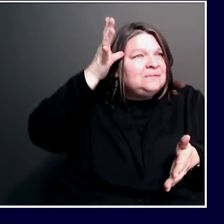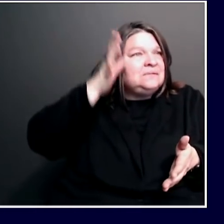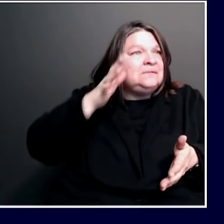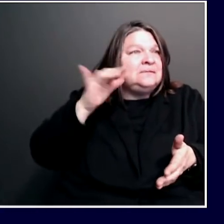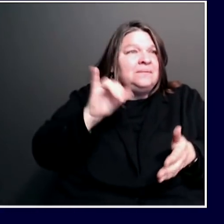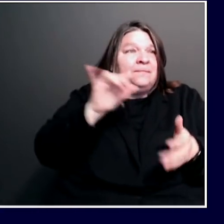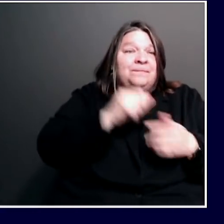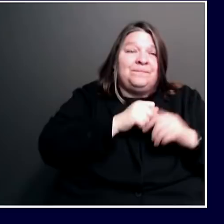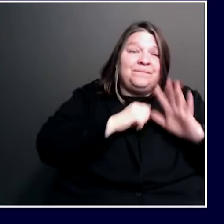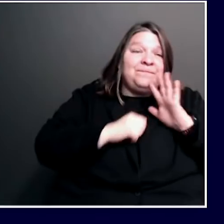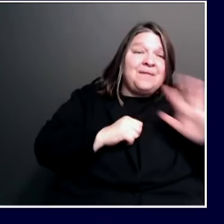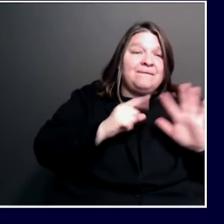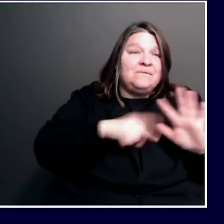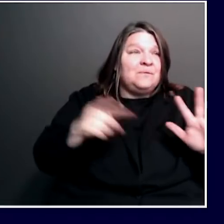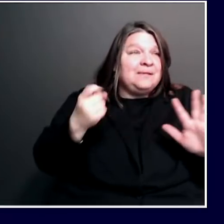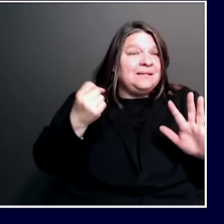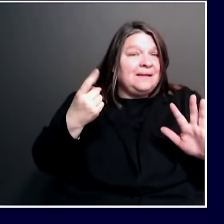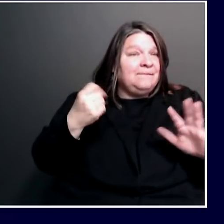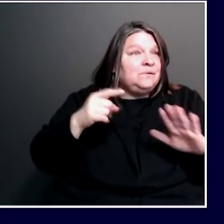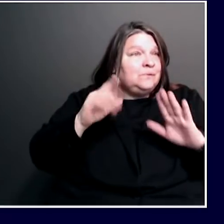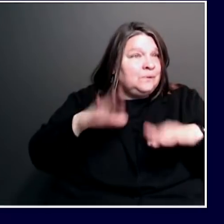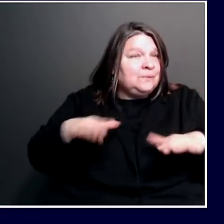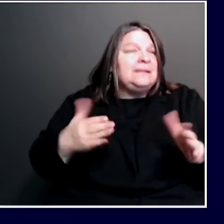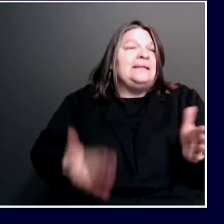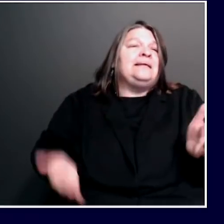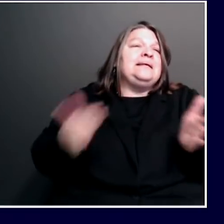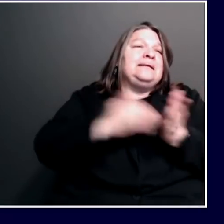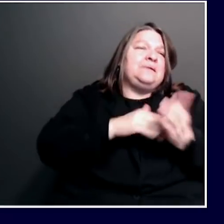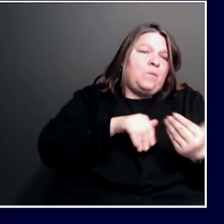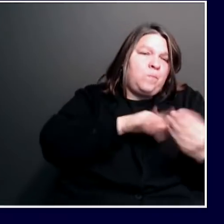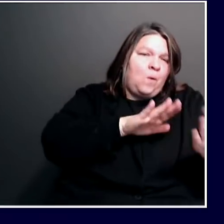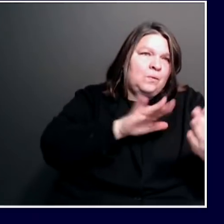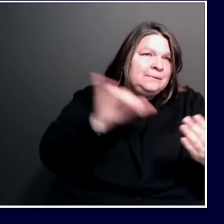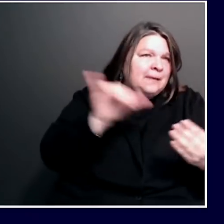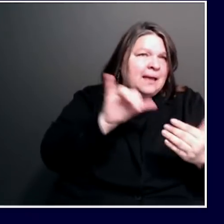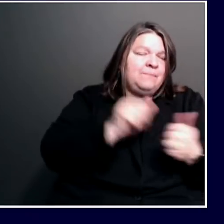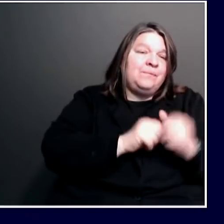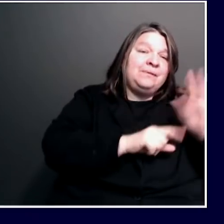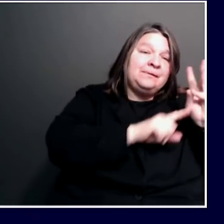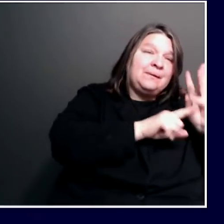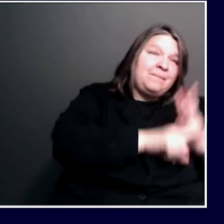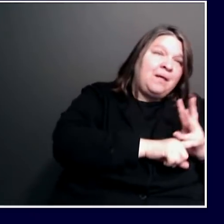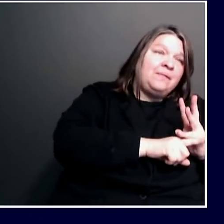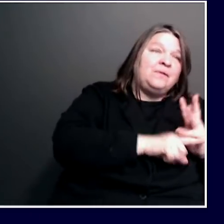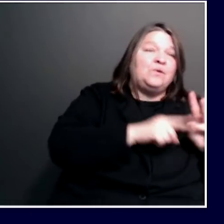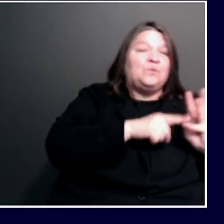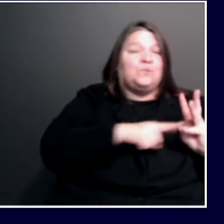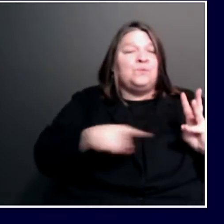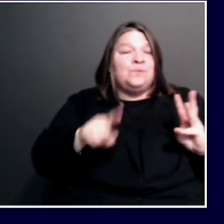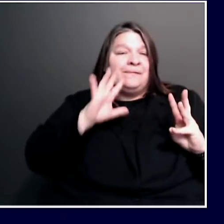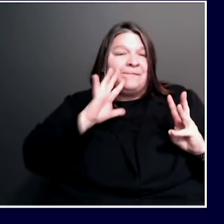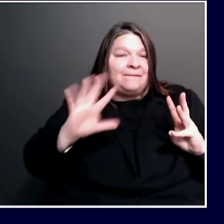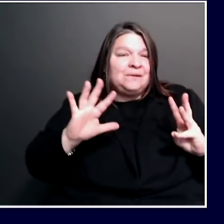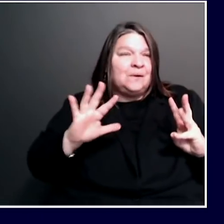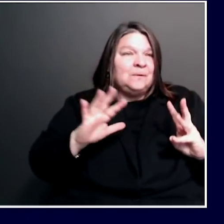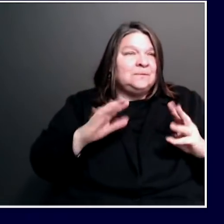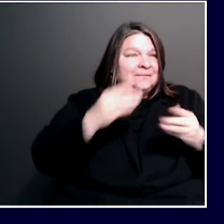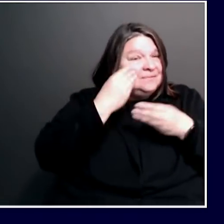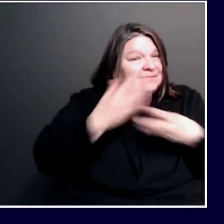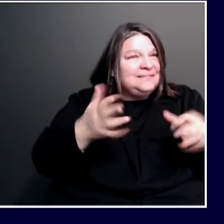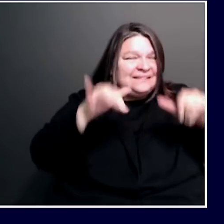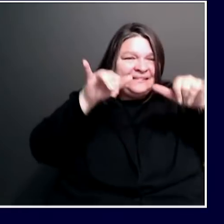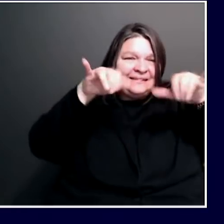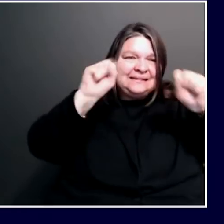replicated with the 6 months to 5-year-old group, which is to say, make sure parents know that the vaccine is safe and effective. To the second point you raised,